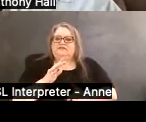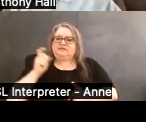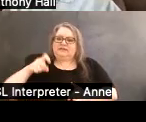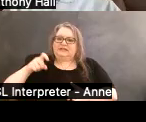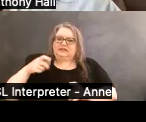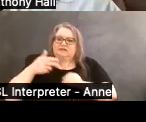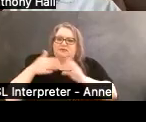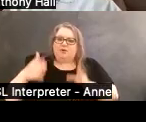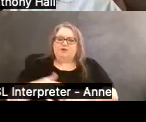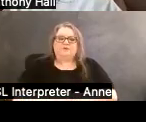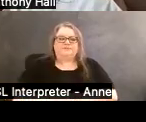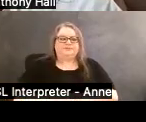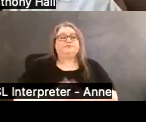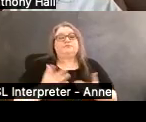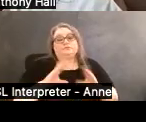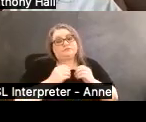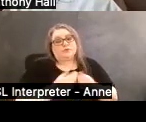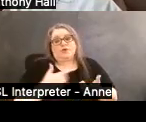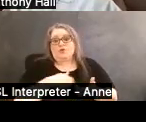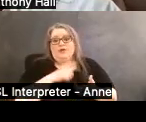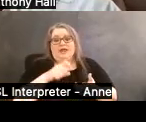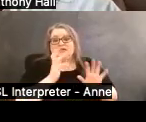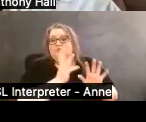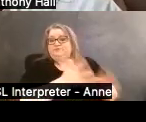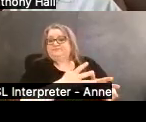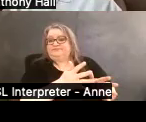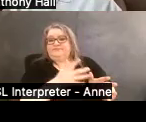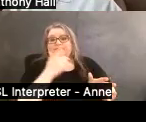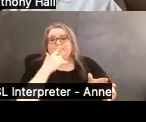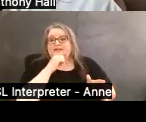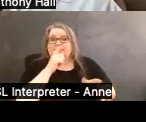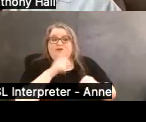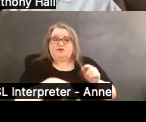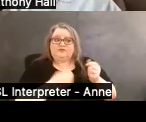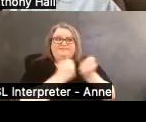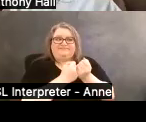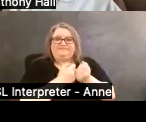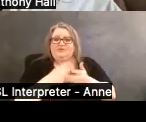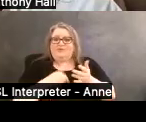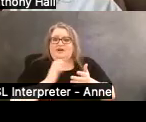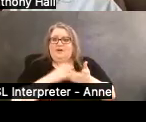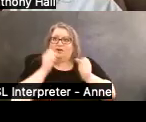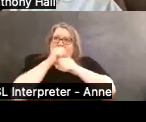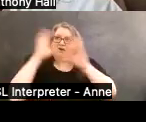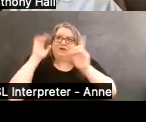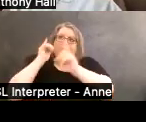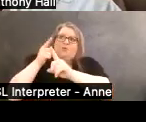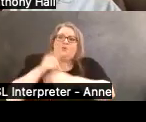We have had organizations that we've had to leave behind because they just couldn't get on board. You know, they were